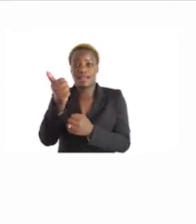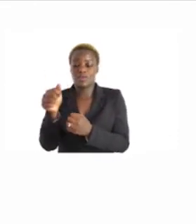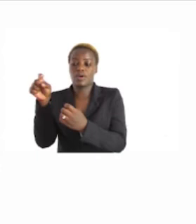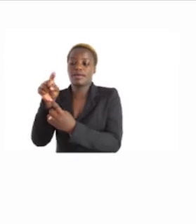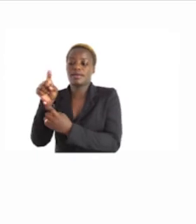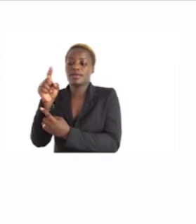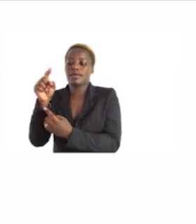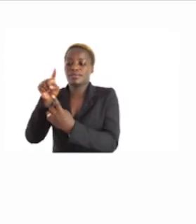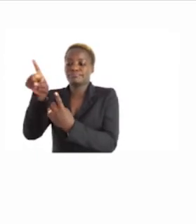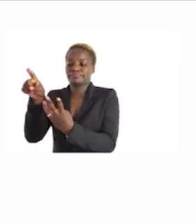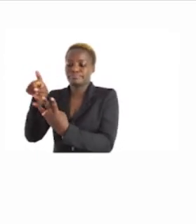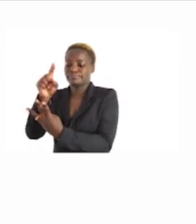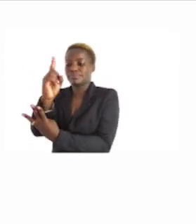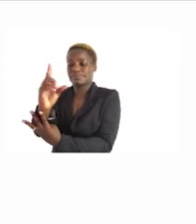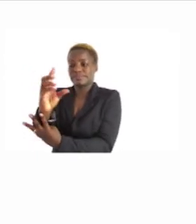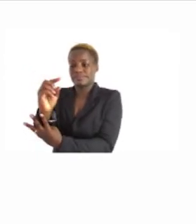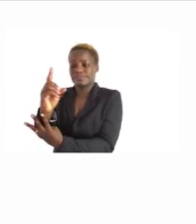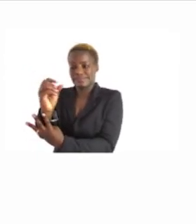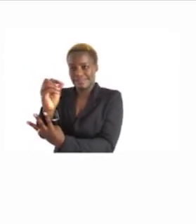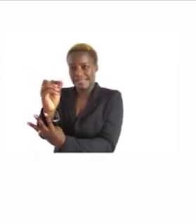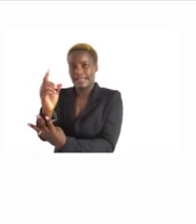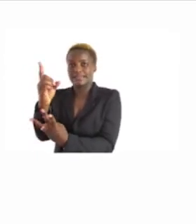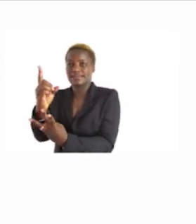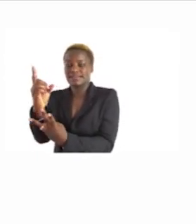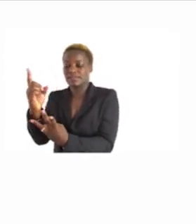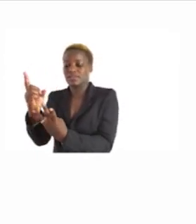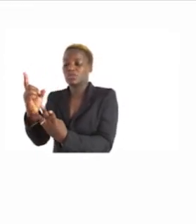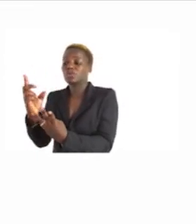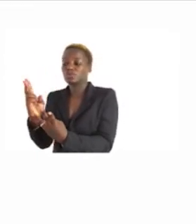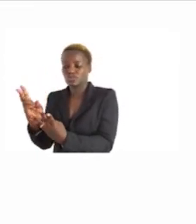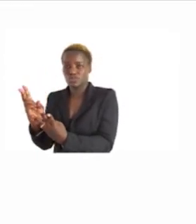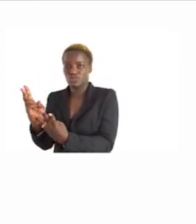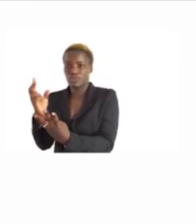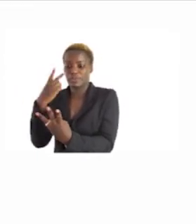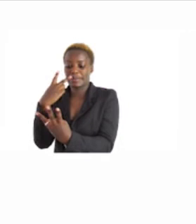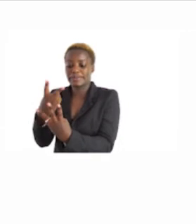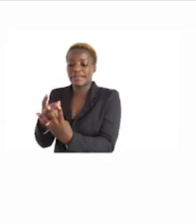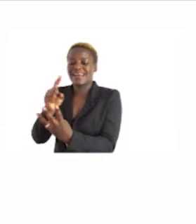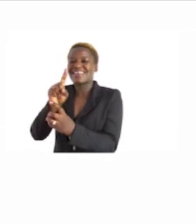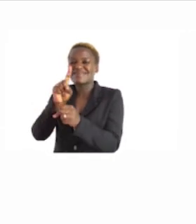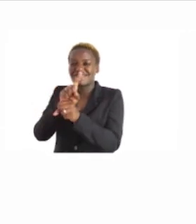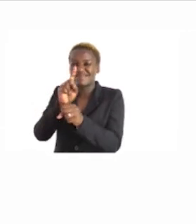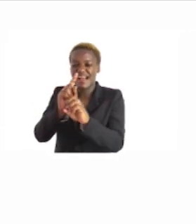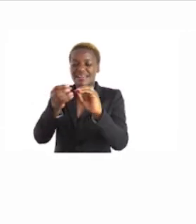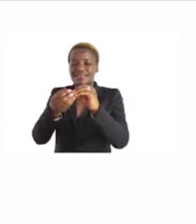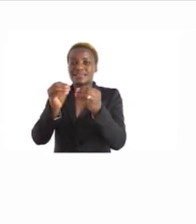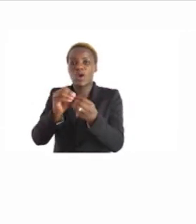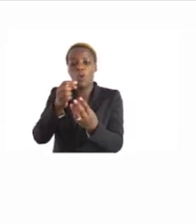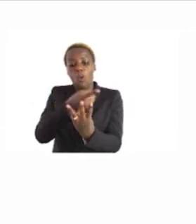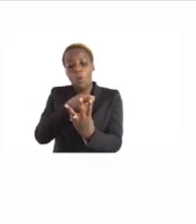have a 11, and we have a 12. We can notice by looking on the first numbers that all